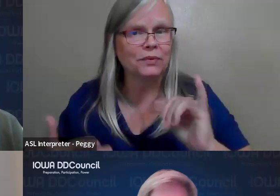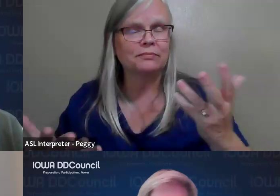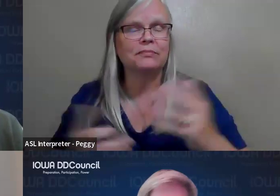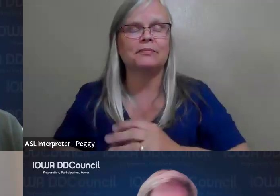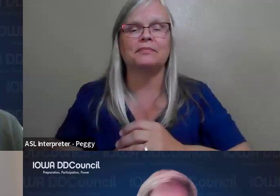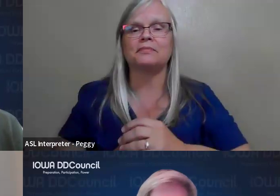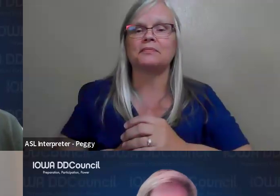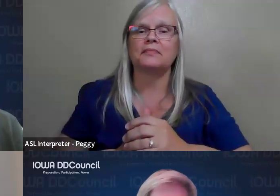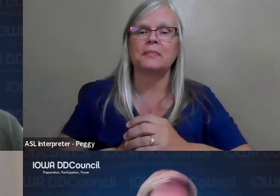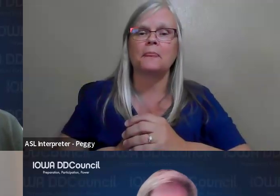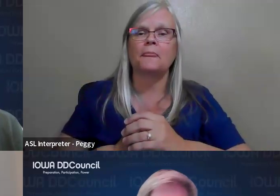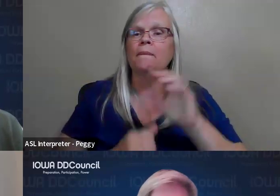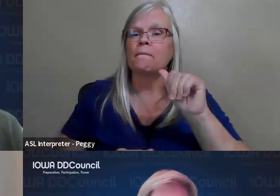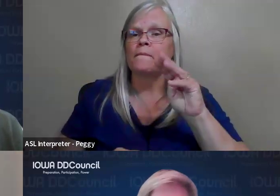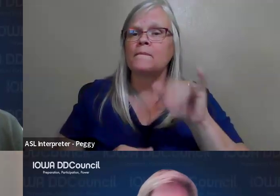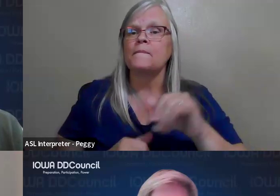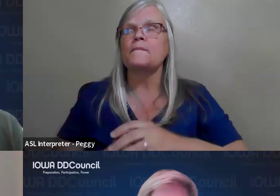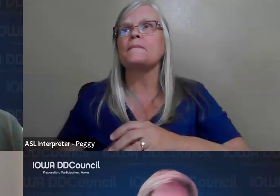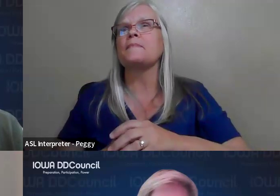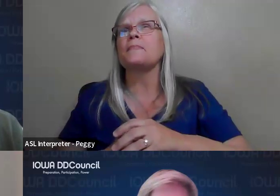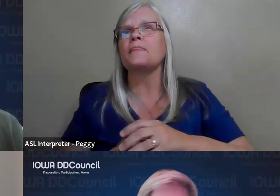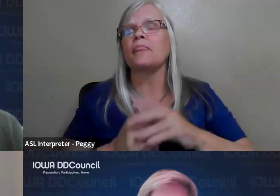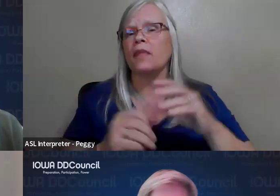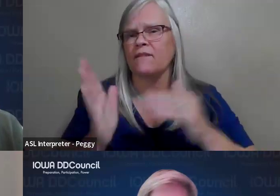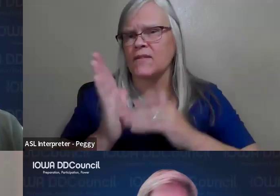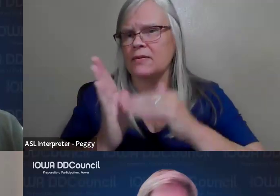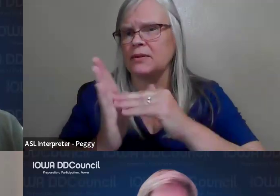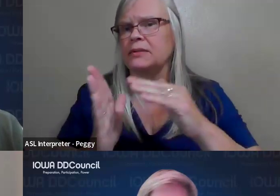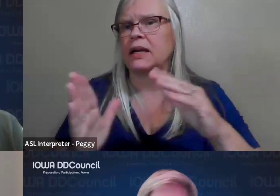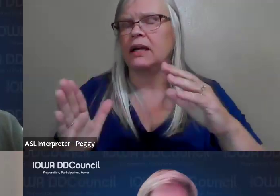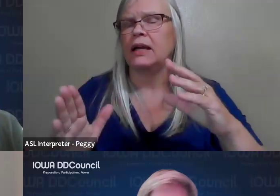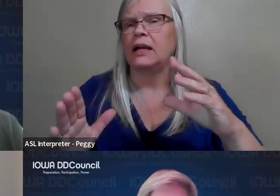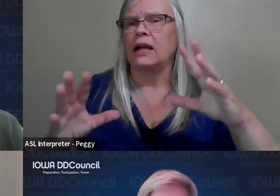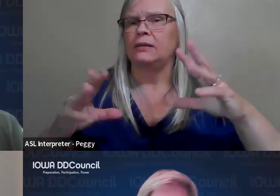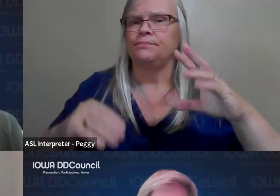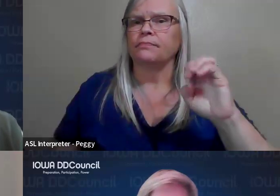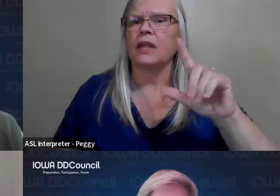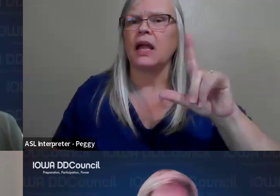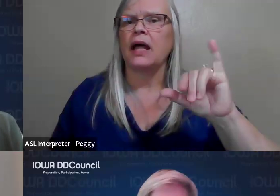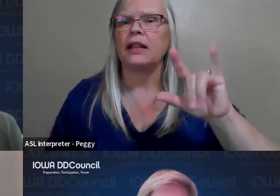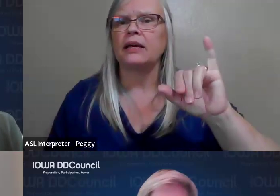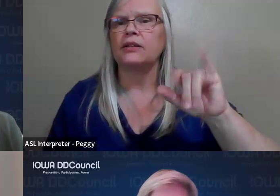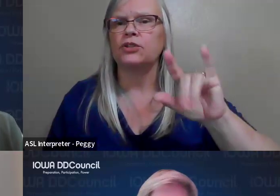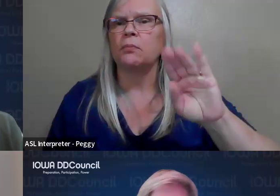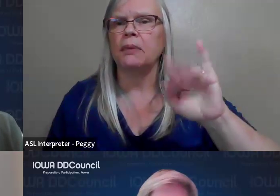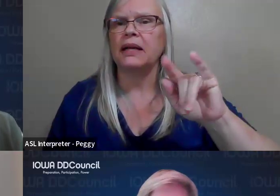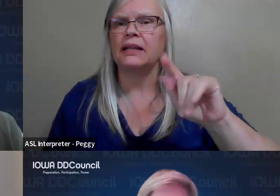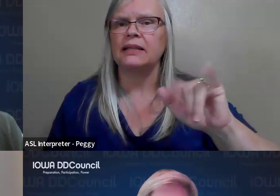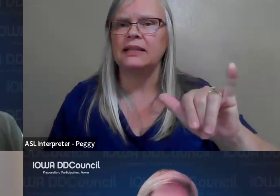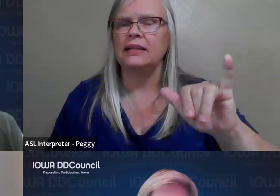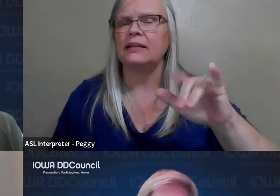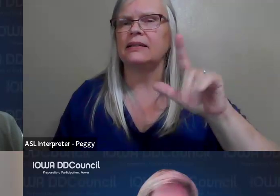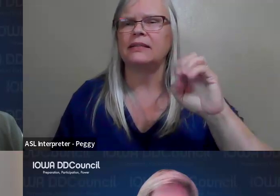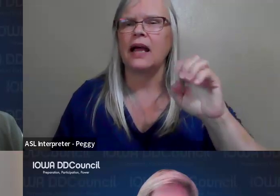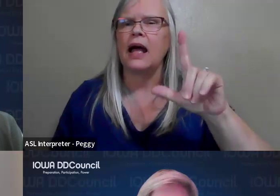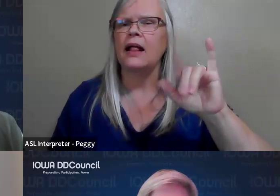Also, there will be more frequent eligibility determinations for that expansion population. So